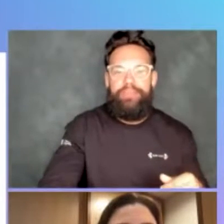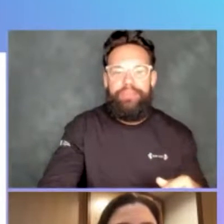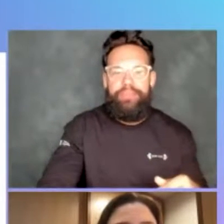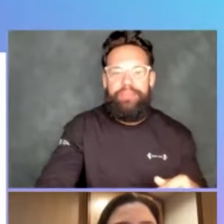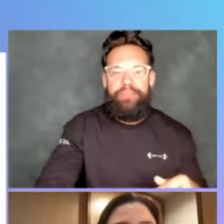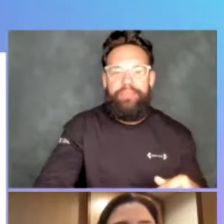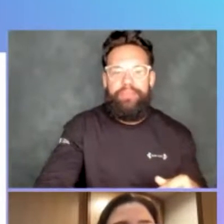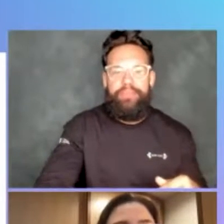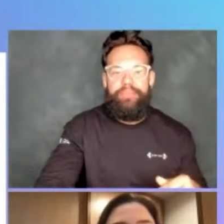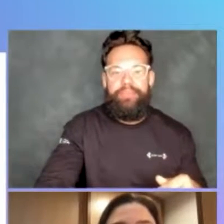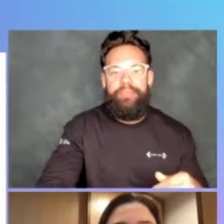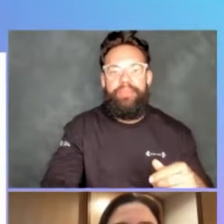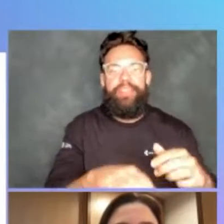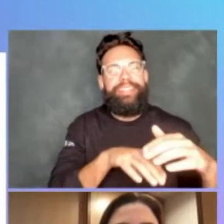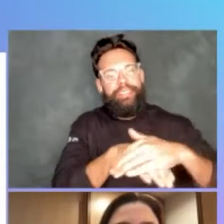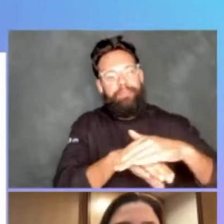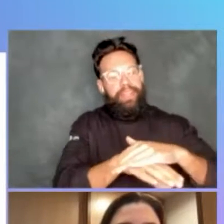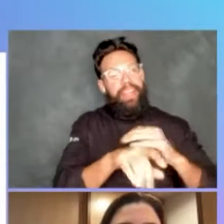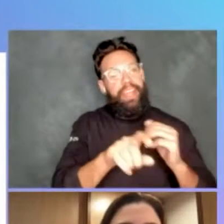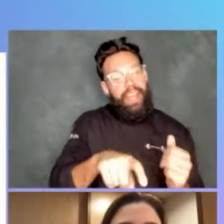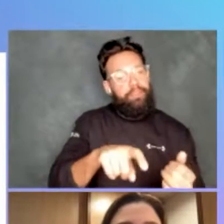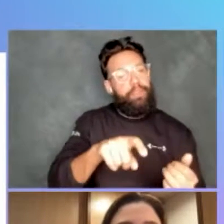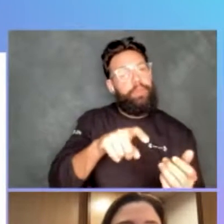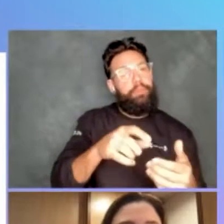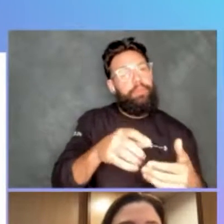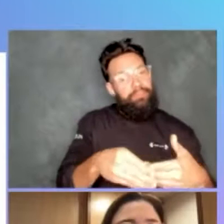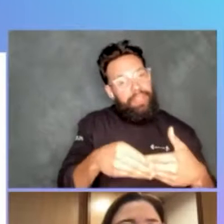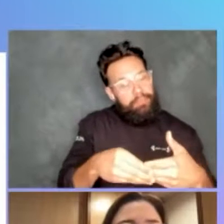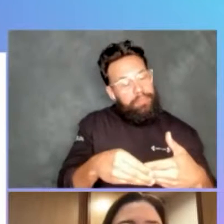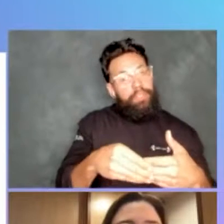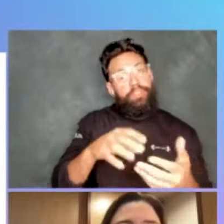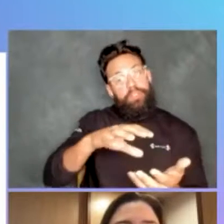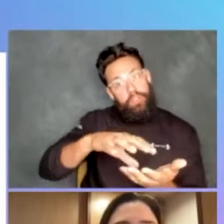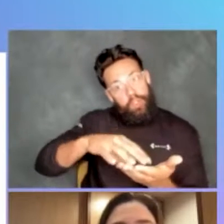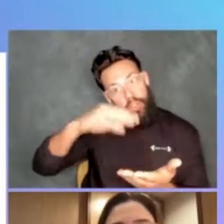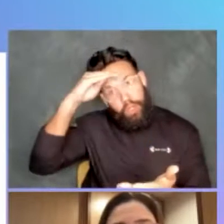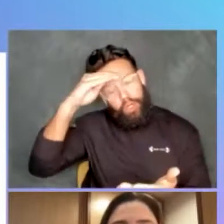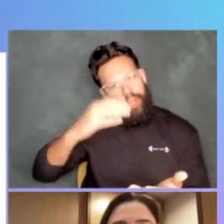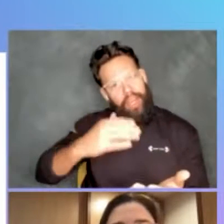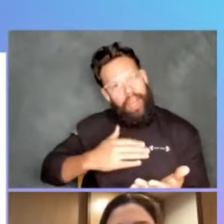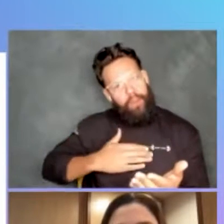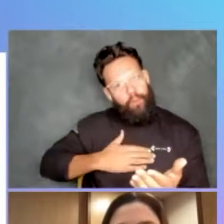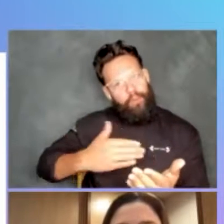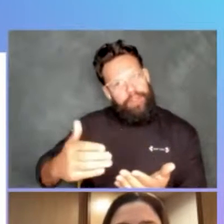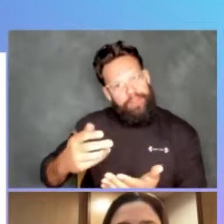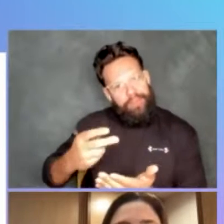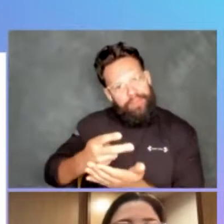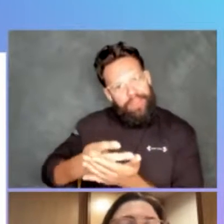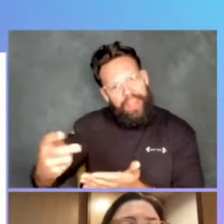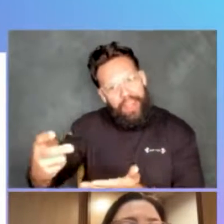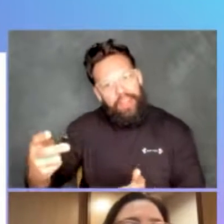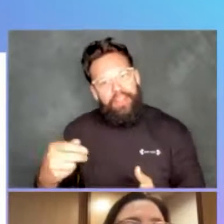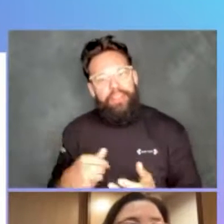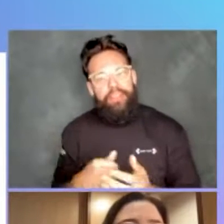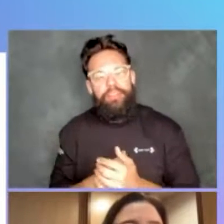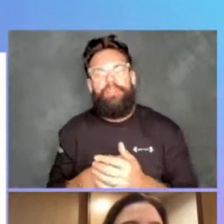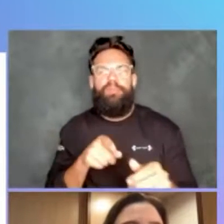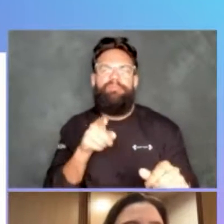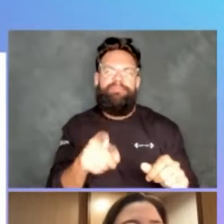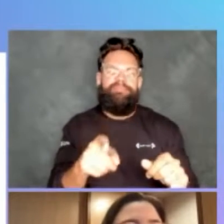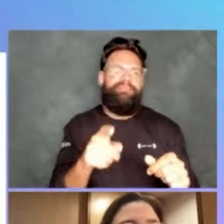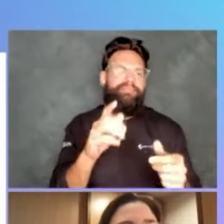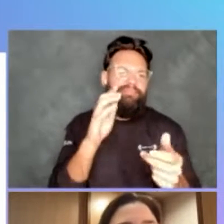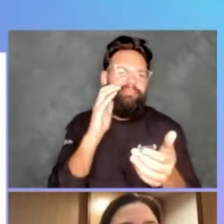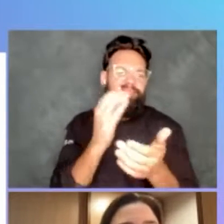be flexible and you need to be ready to fail. So I've created I guess it's a diagram. So I have a